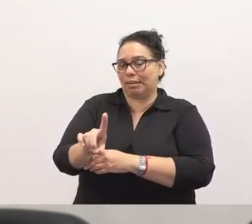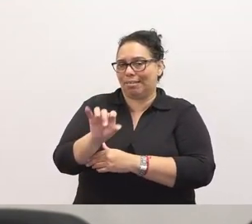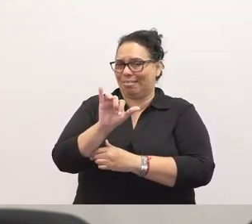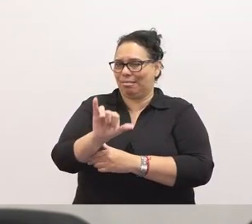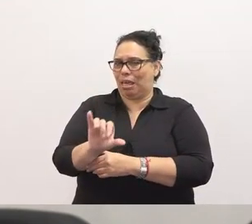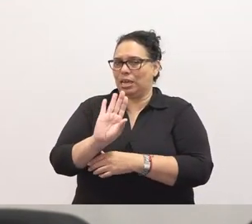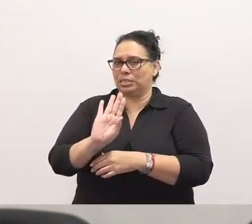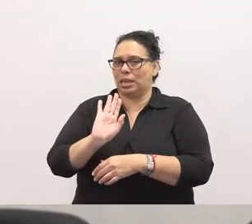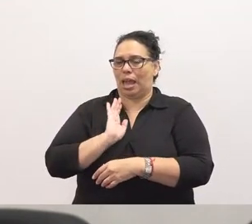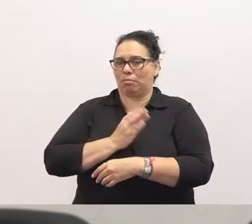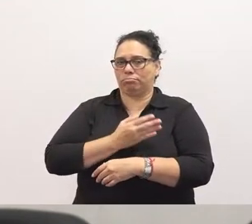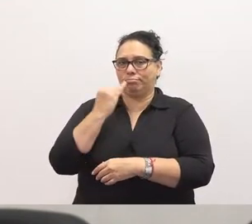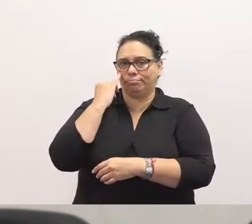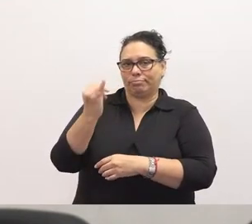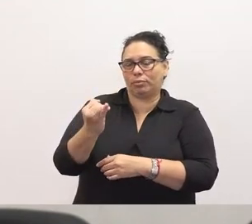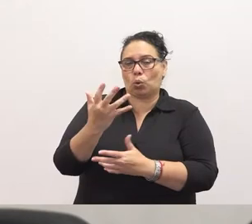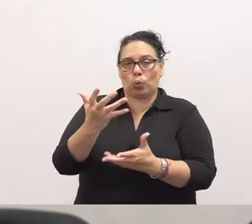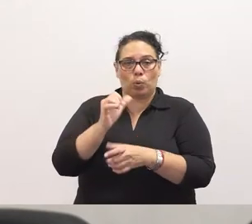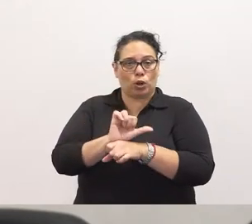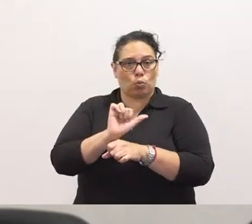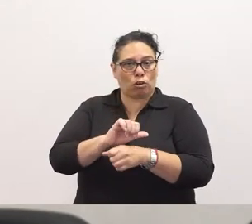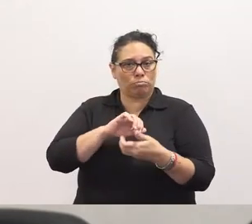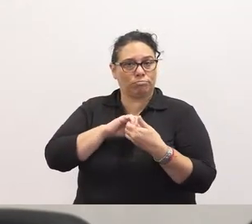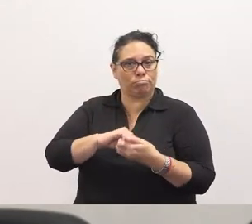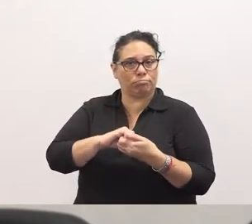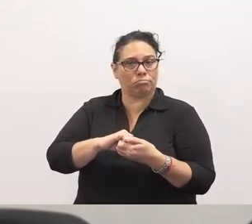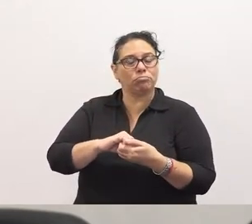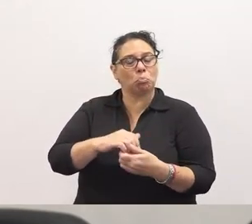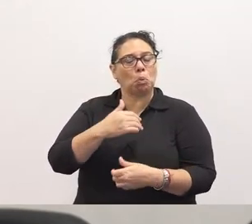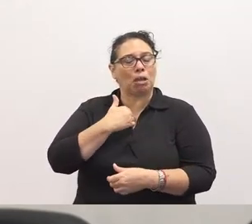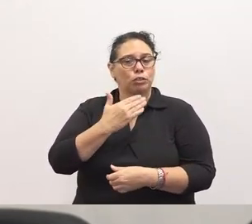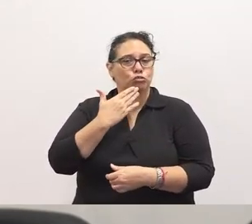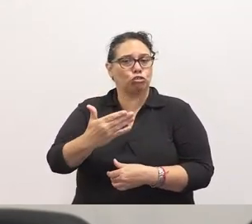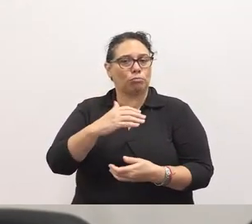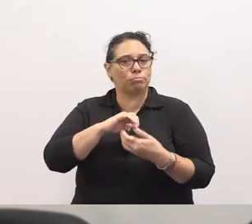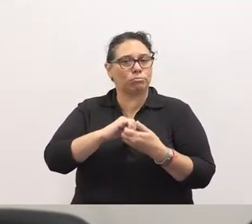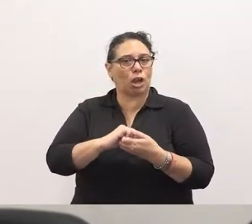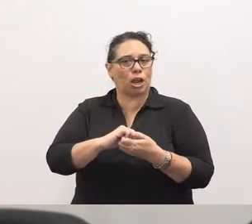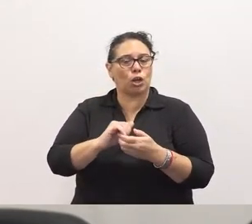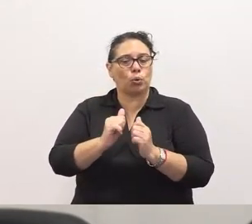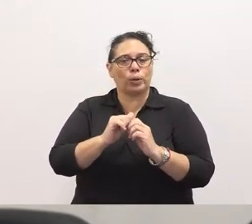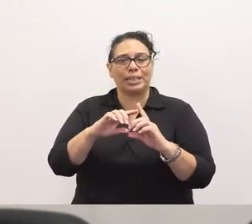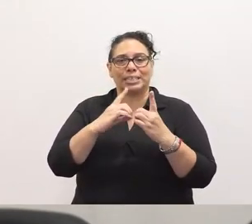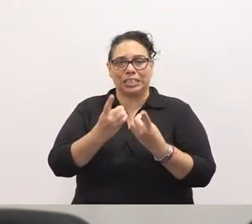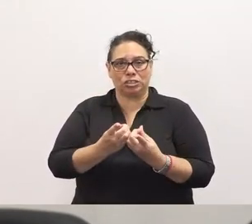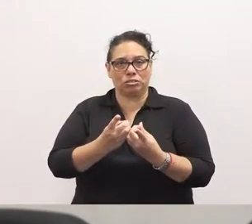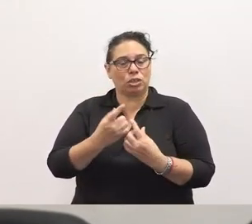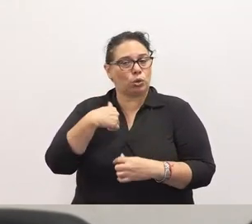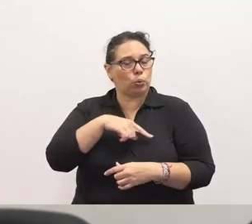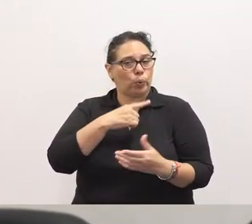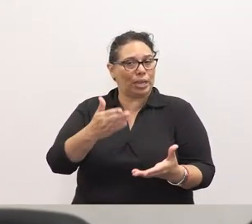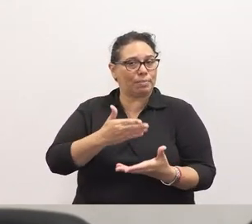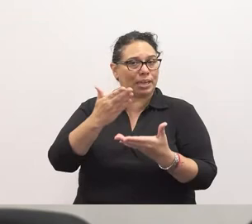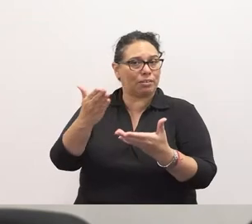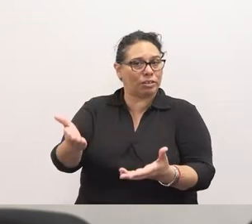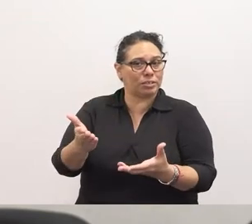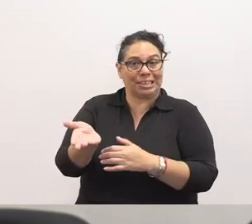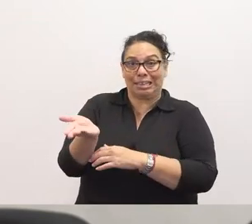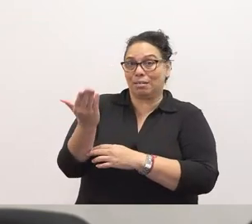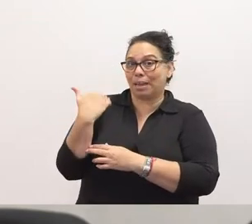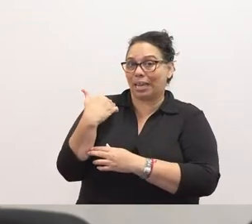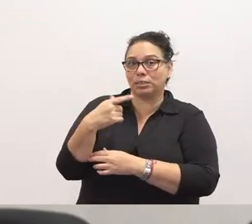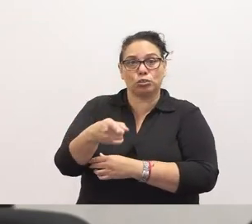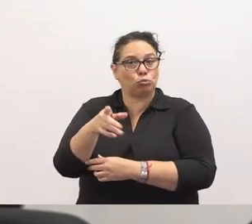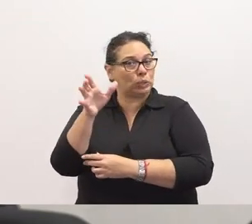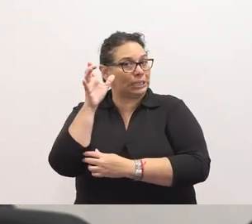in partnership. And I do feel like we have a good partnership with the district, because I've seen it where we've made recommendations in the past. You